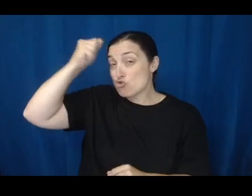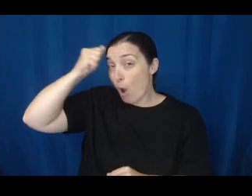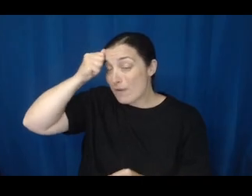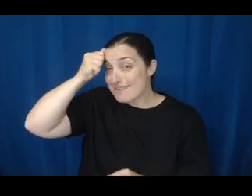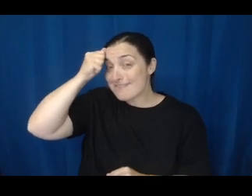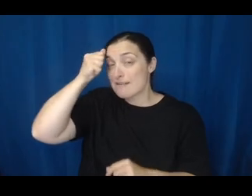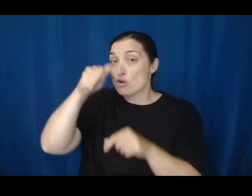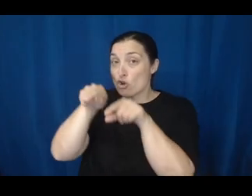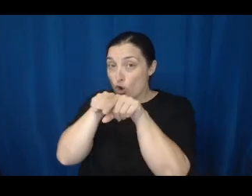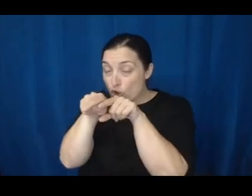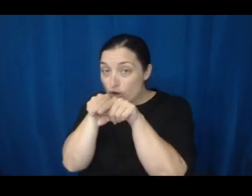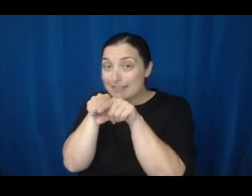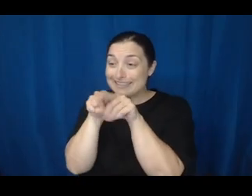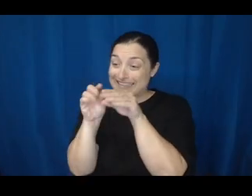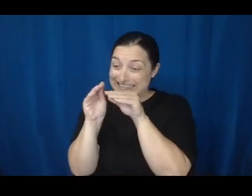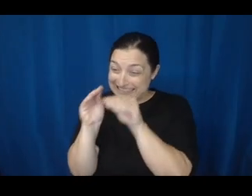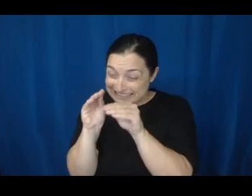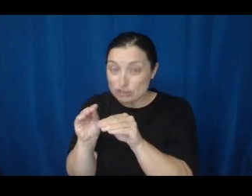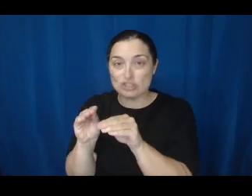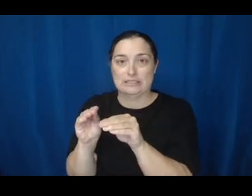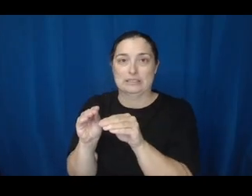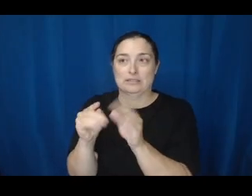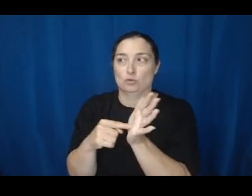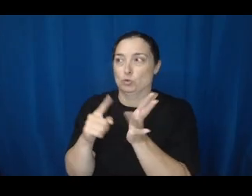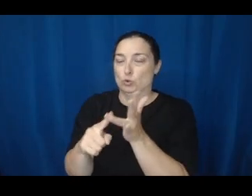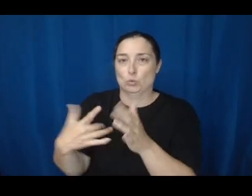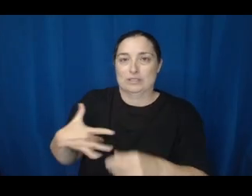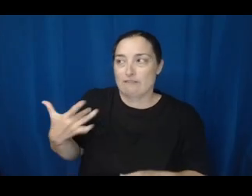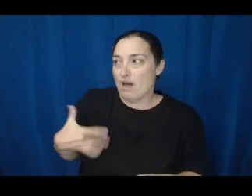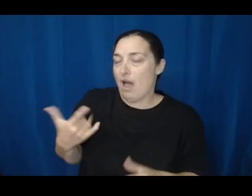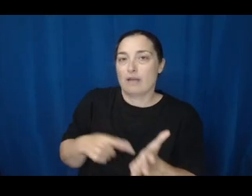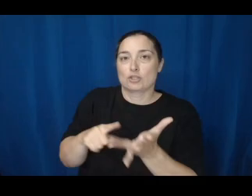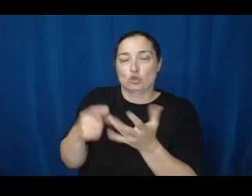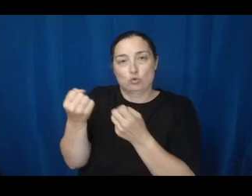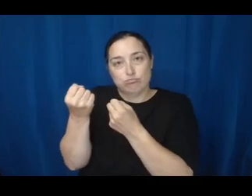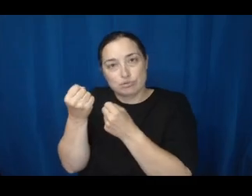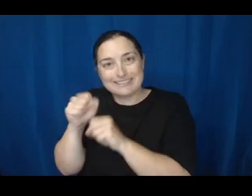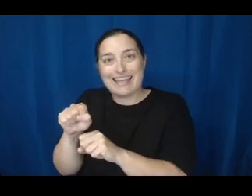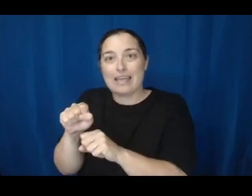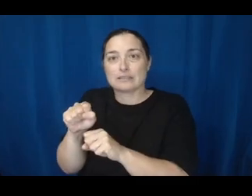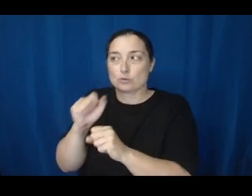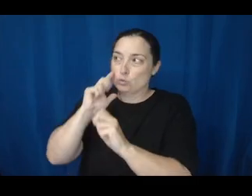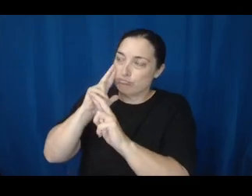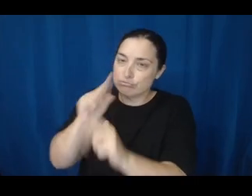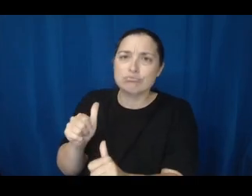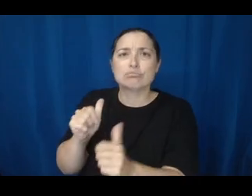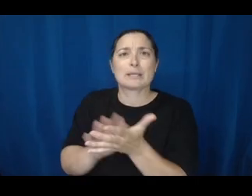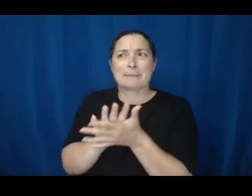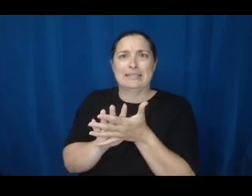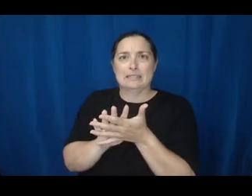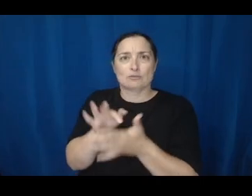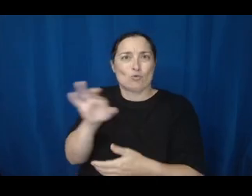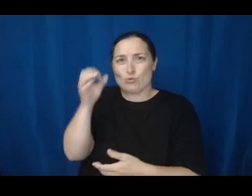protect and teach others. And that's why it's so important that in the future we don't forget this one, but in the